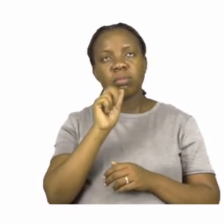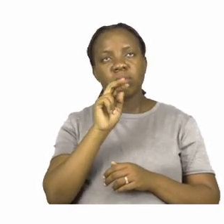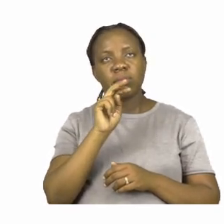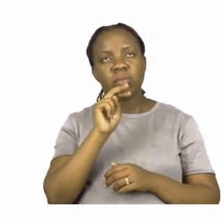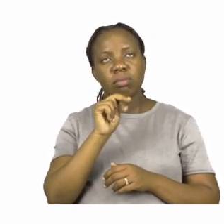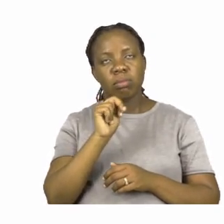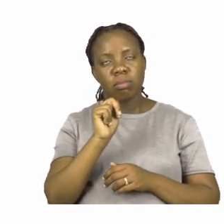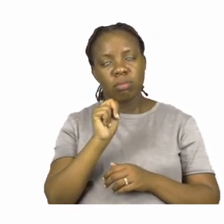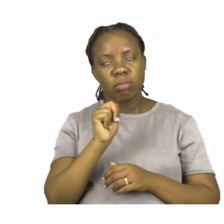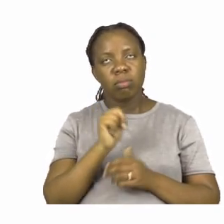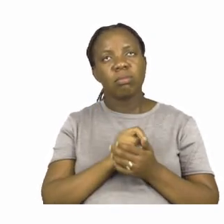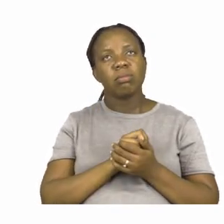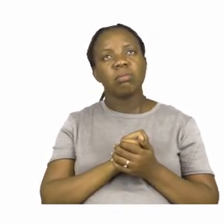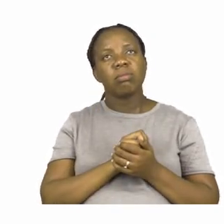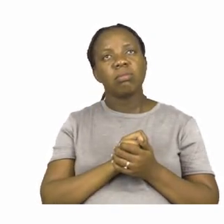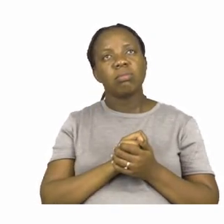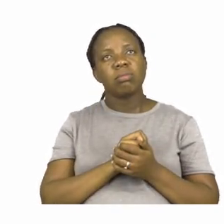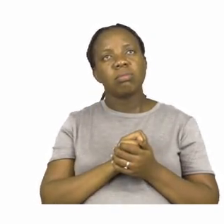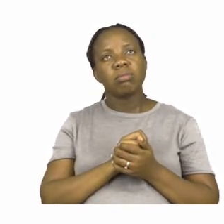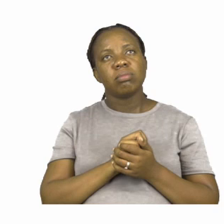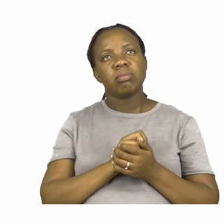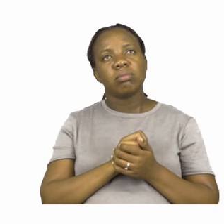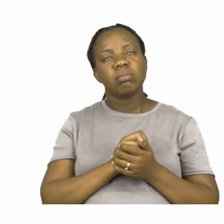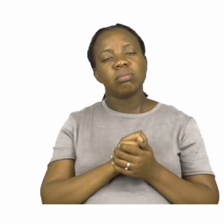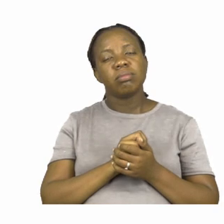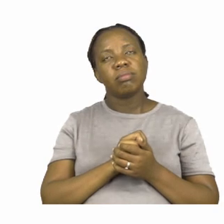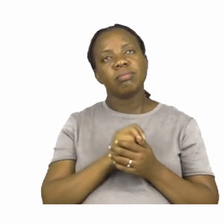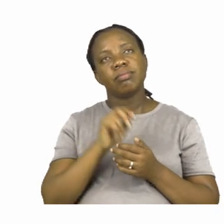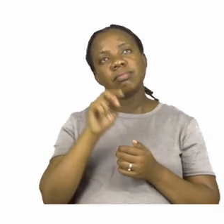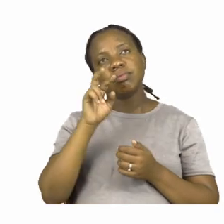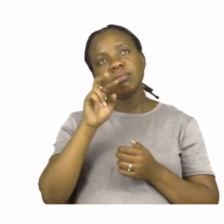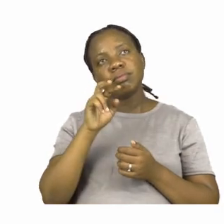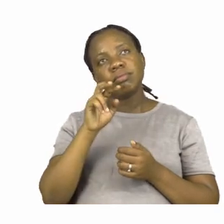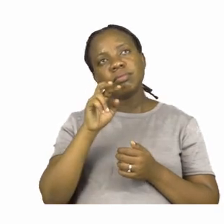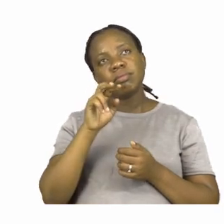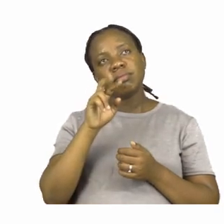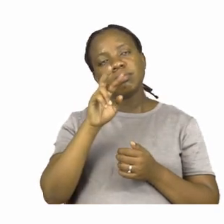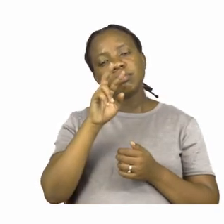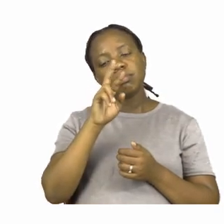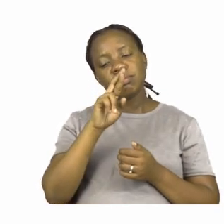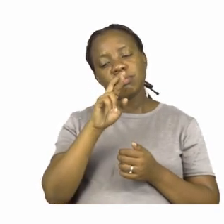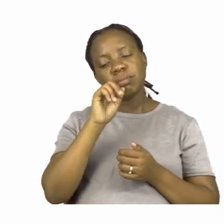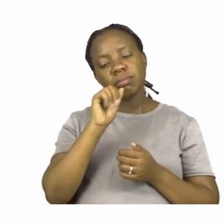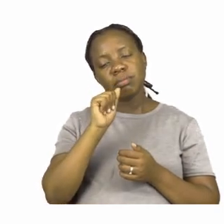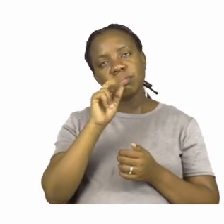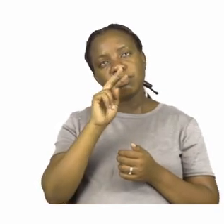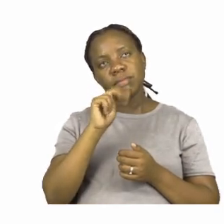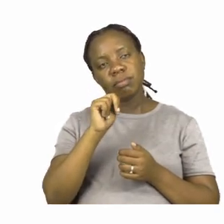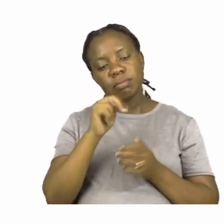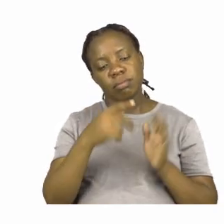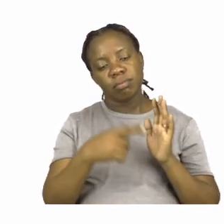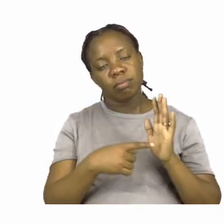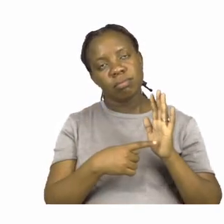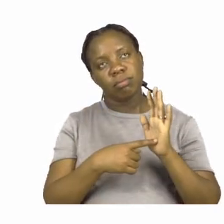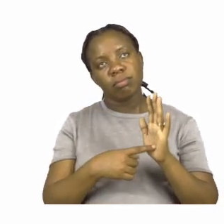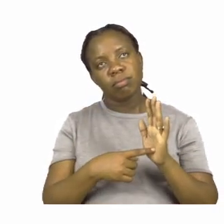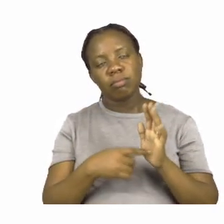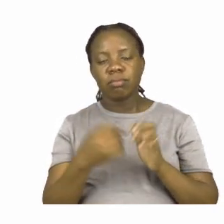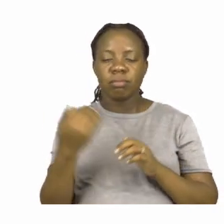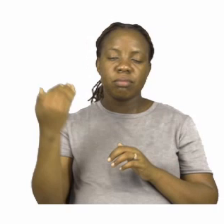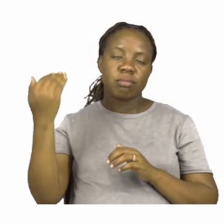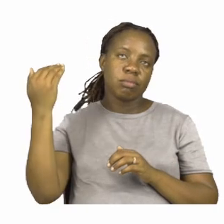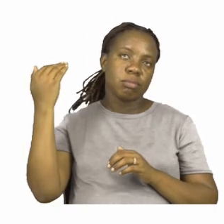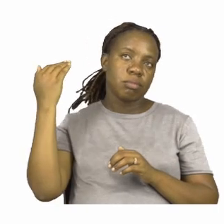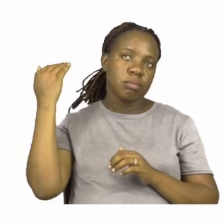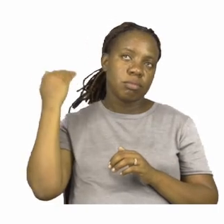the past tense of run. Now you see run is the word in brackets at the